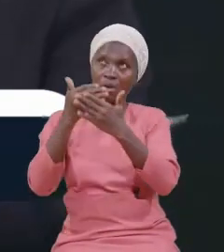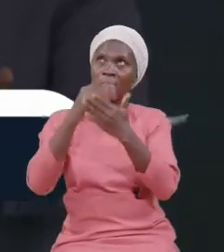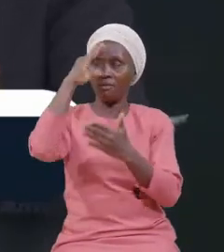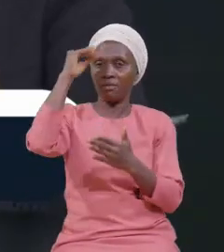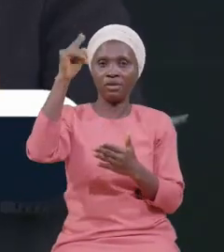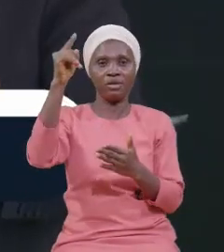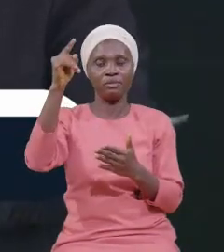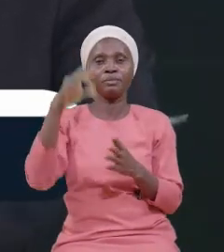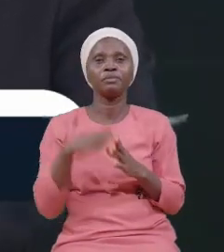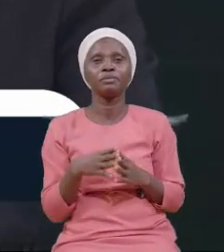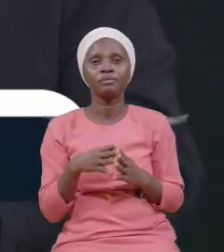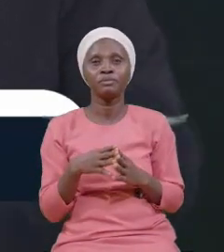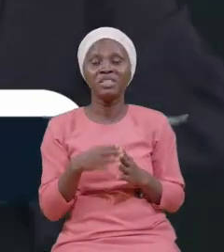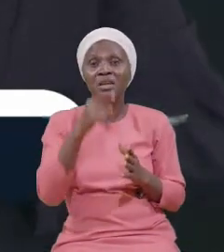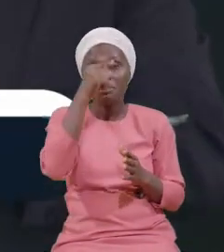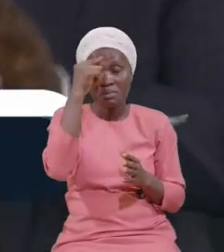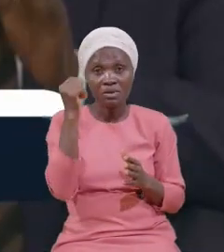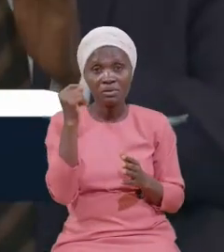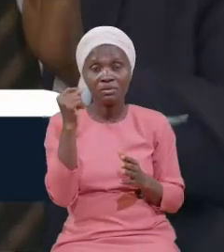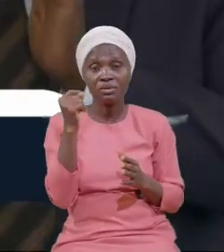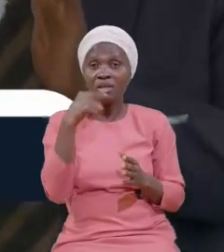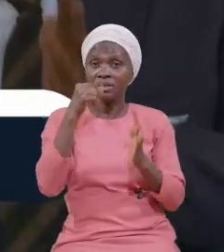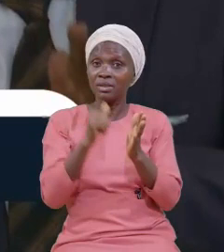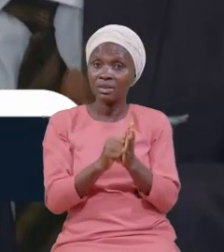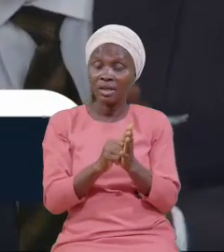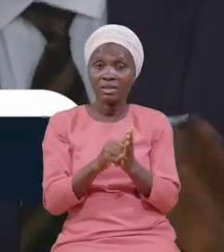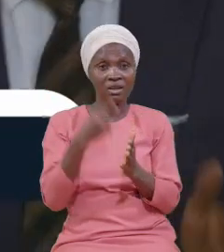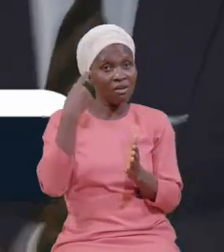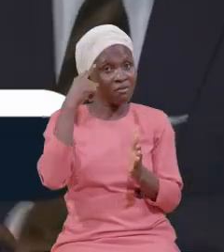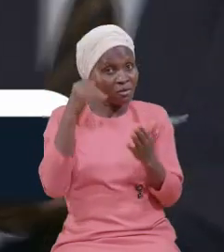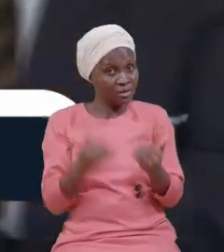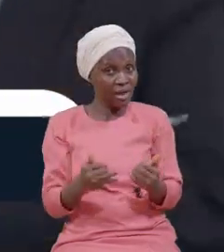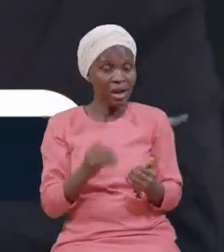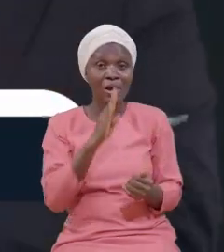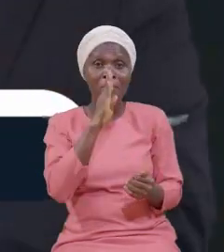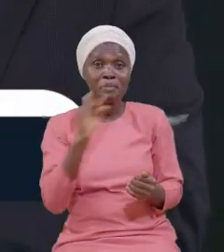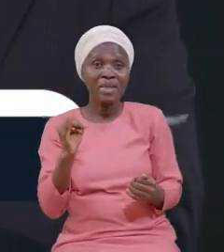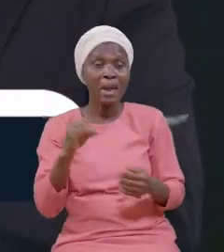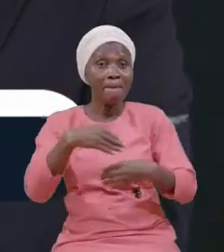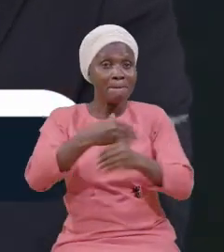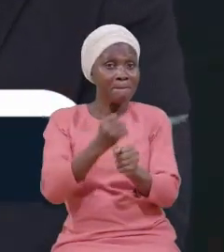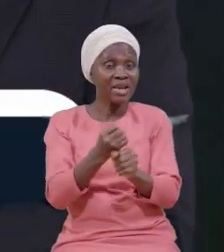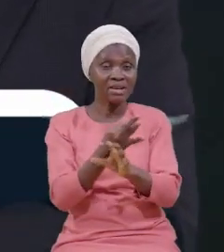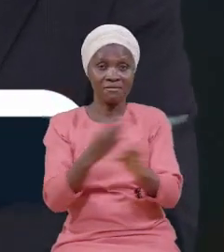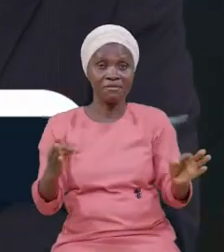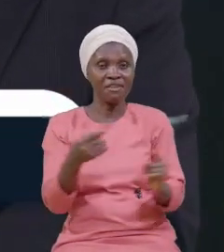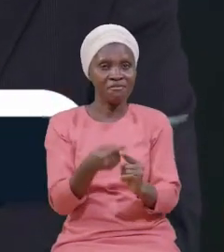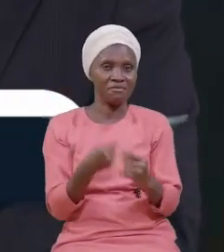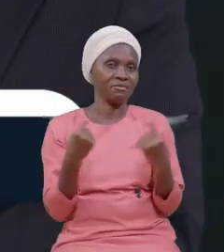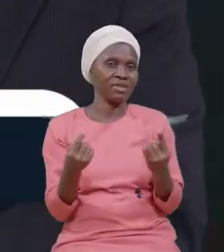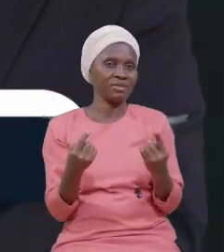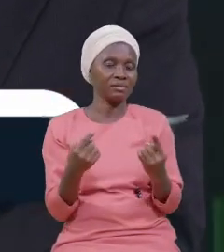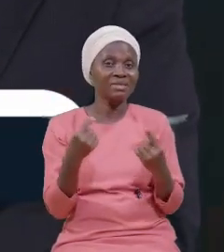him. Because he says, but now, being made free from sin, sin of every